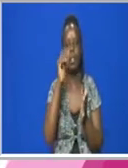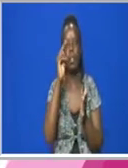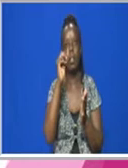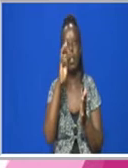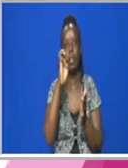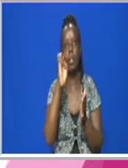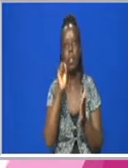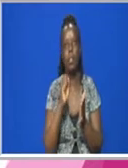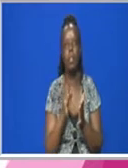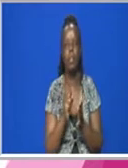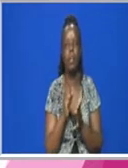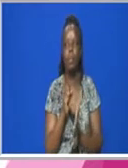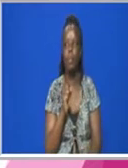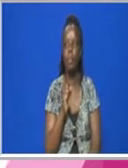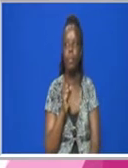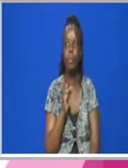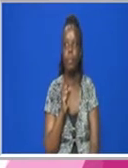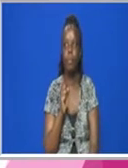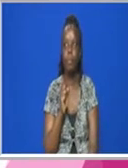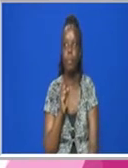we're having now alkynes.